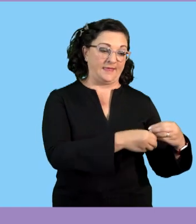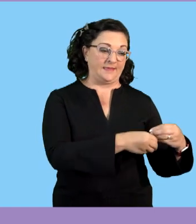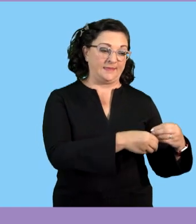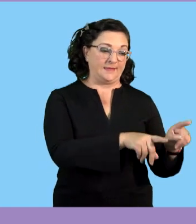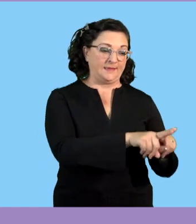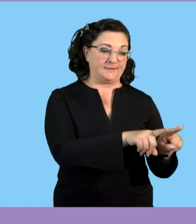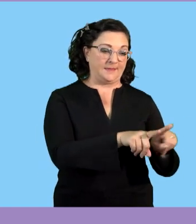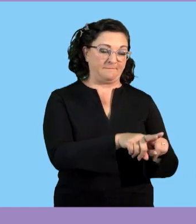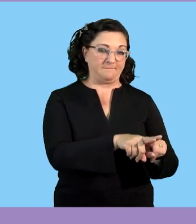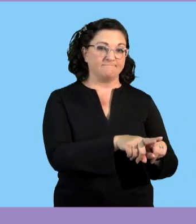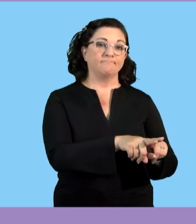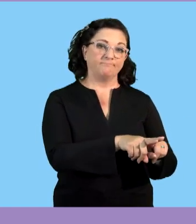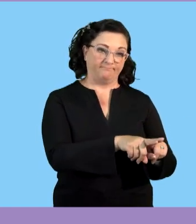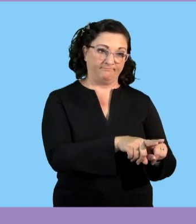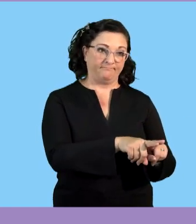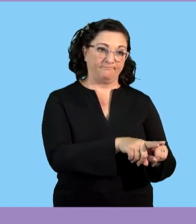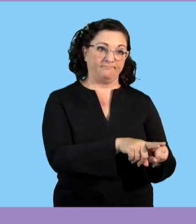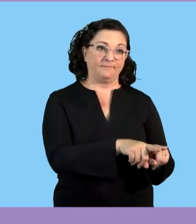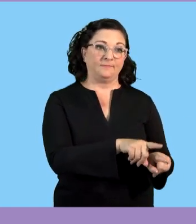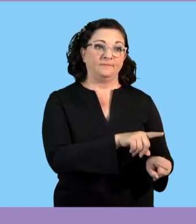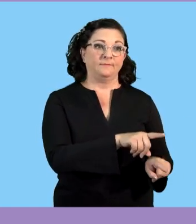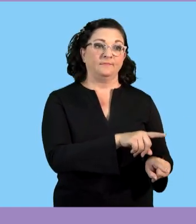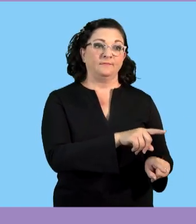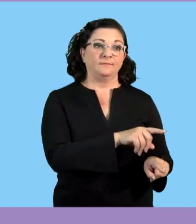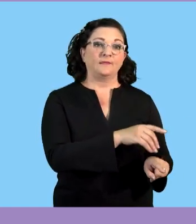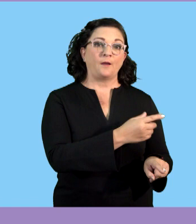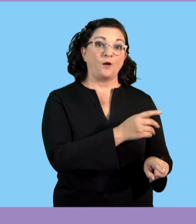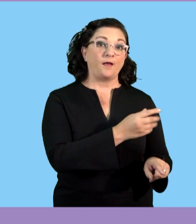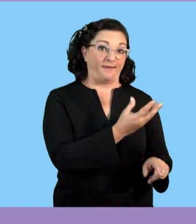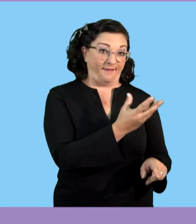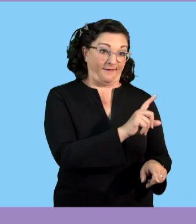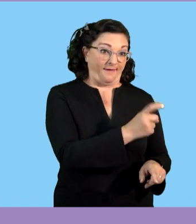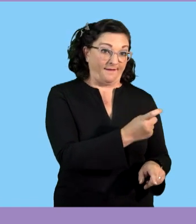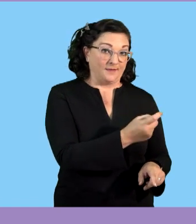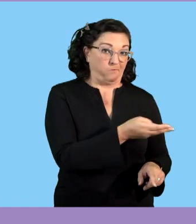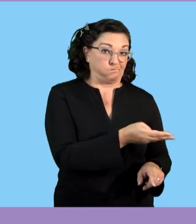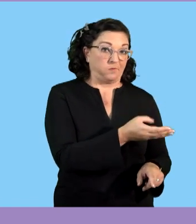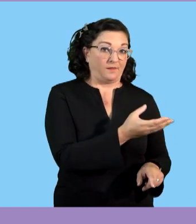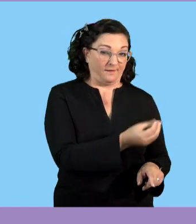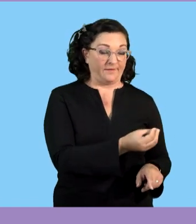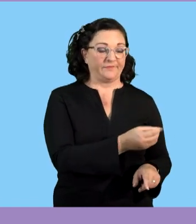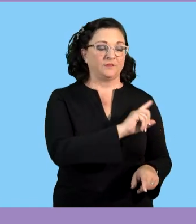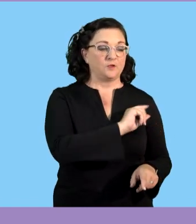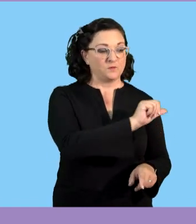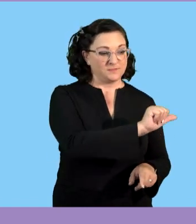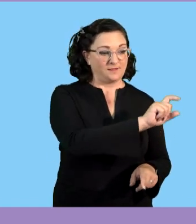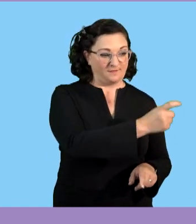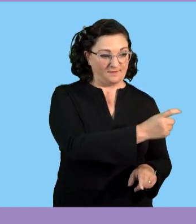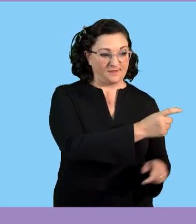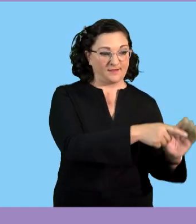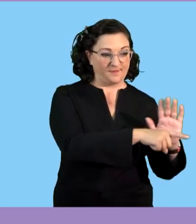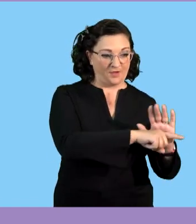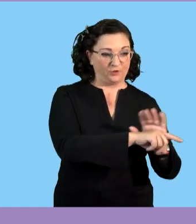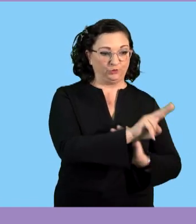are the same, or the ones that are like terms. So these are the ones that have x. So this is going to be now my